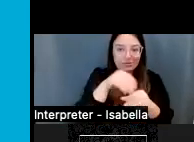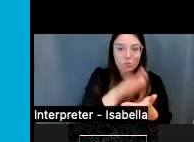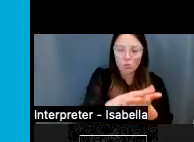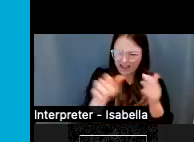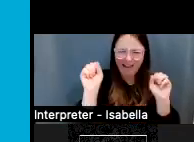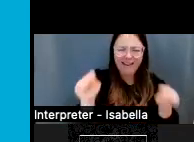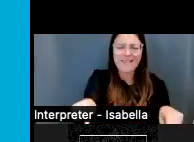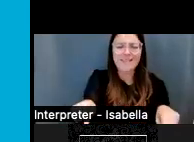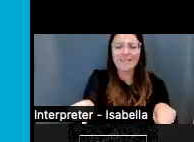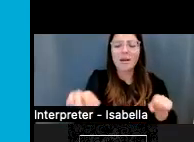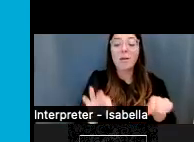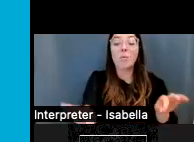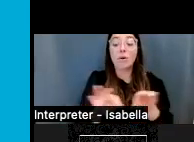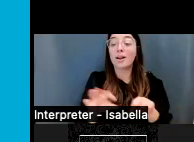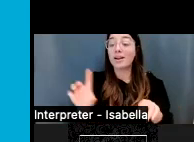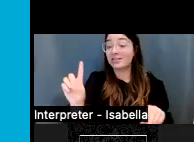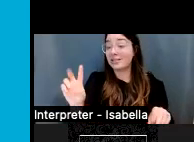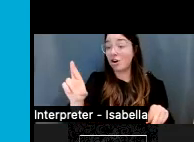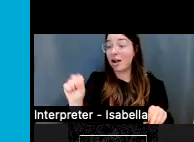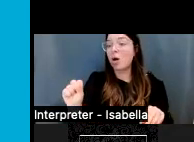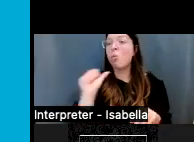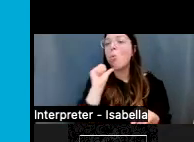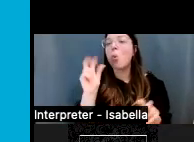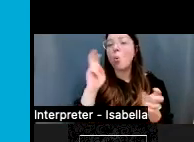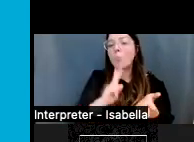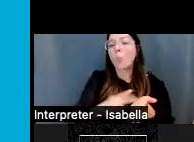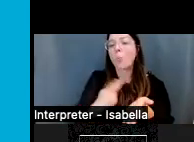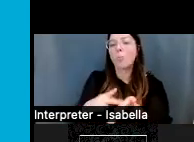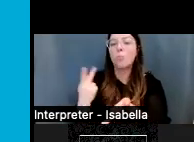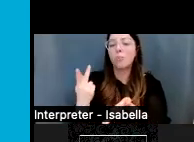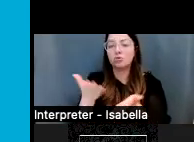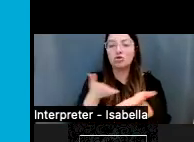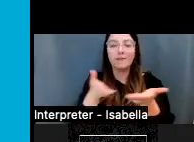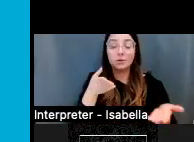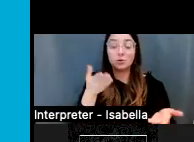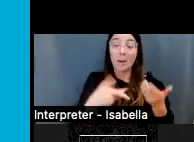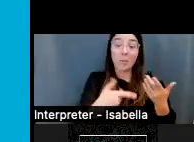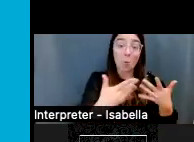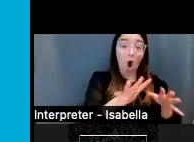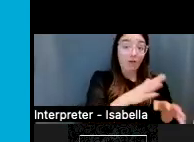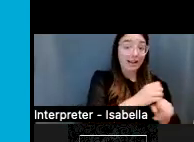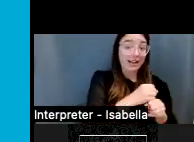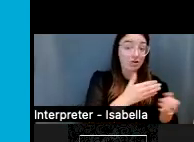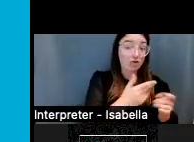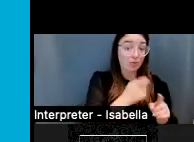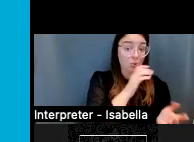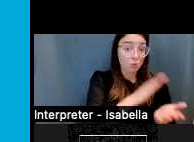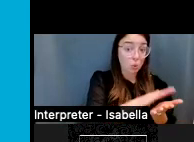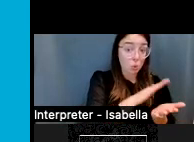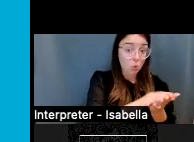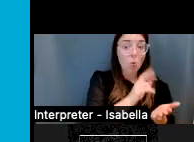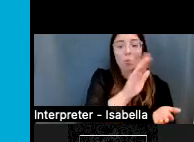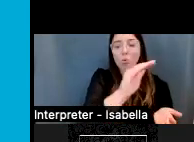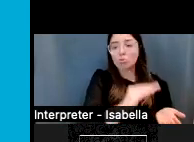that DRS is not going to duplicate services. So if there's something that you are getting from school or your child is getting from